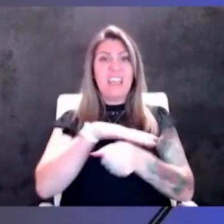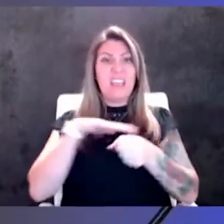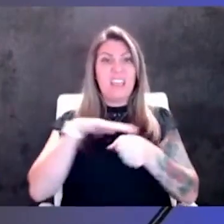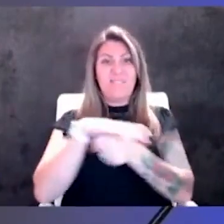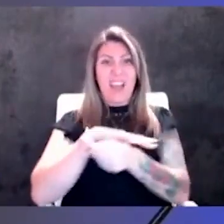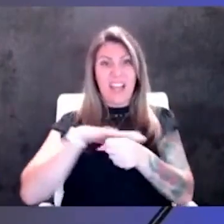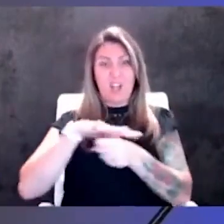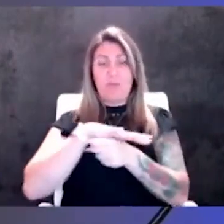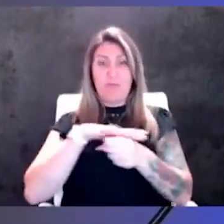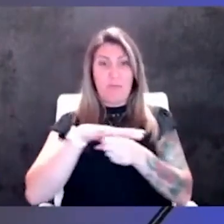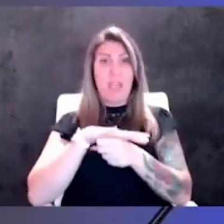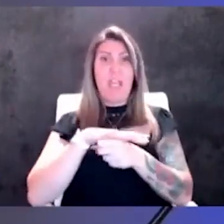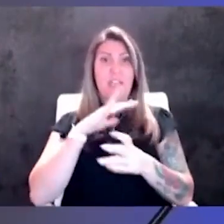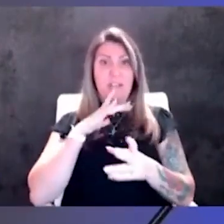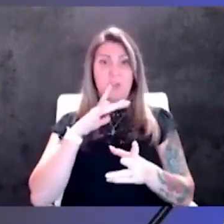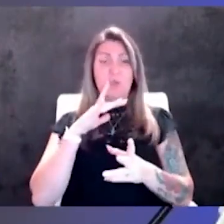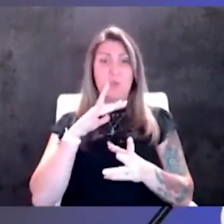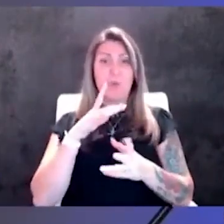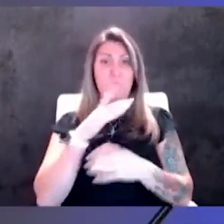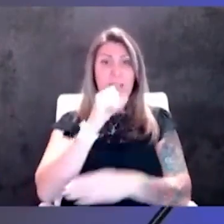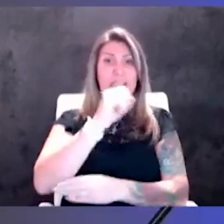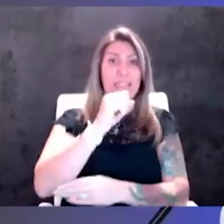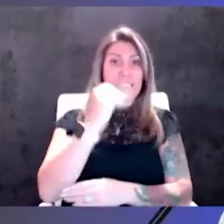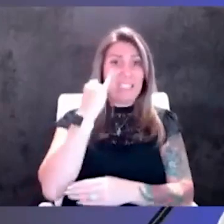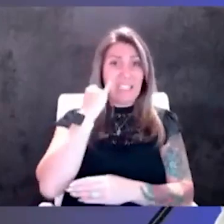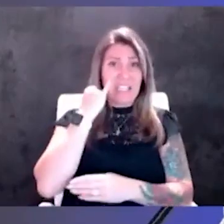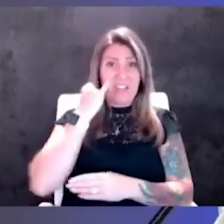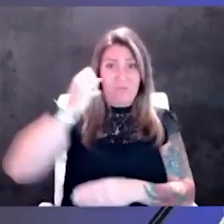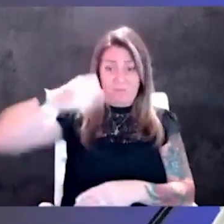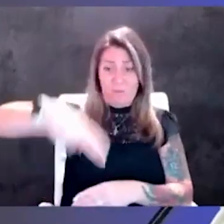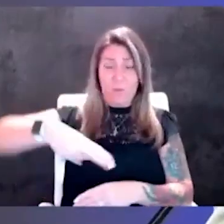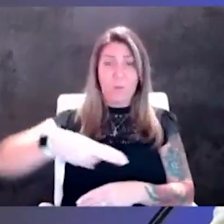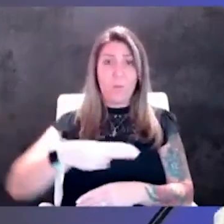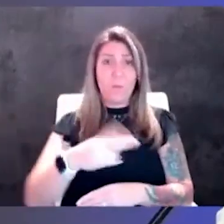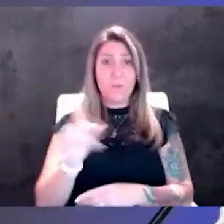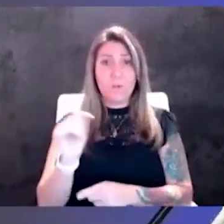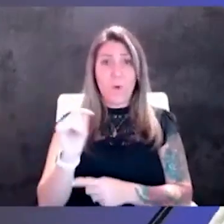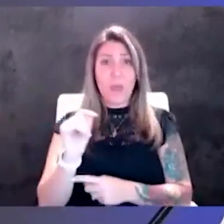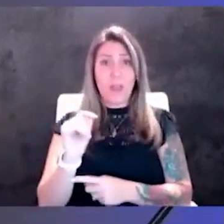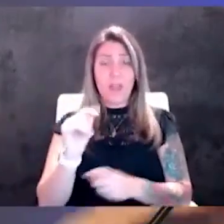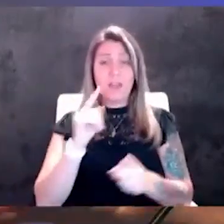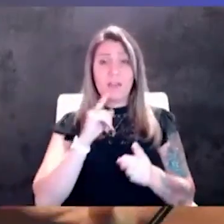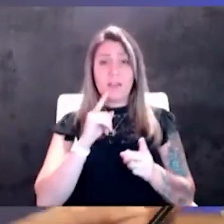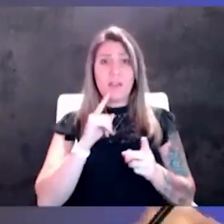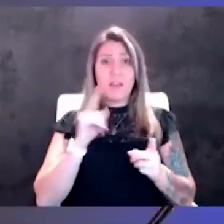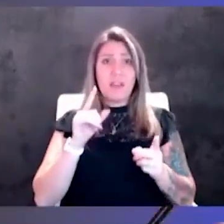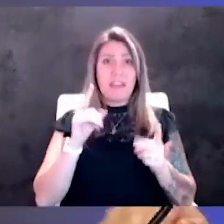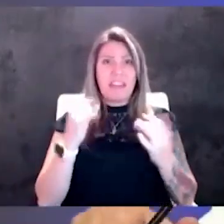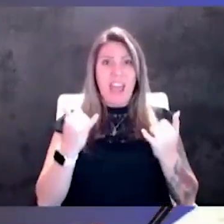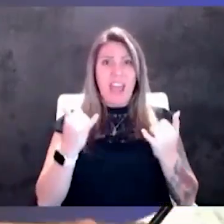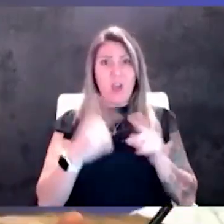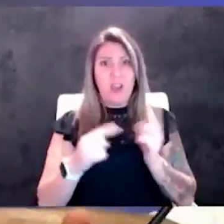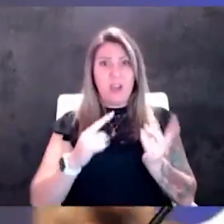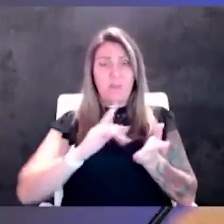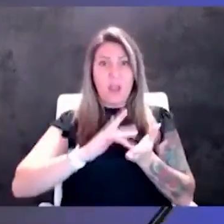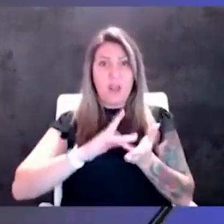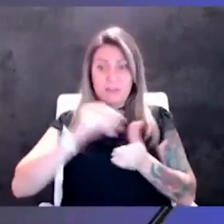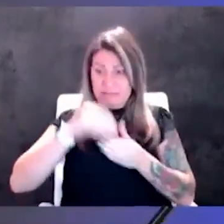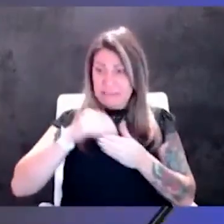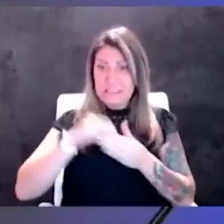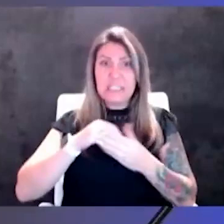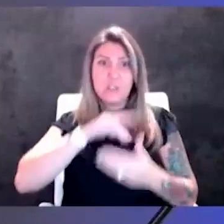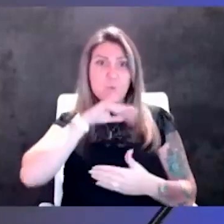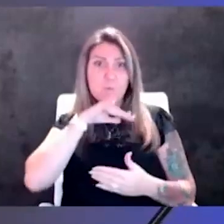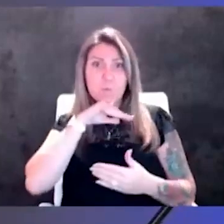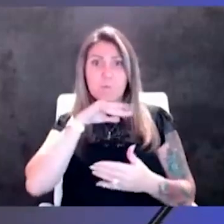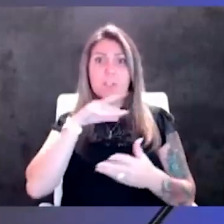You flush them down your toilet, you have a low concentration of antibiotics now that's in the sewage, and you all know sewage is